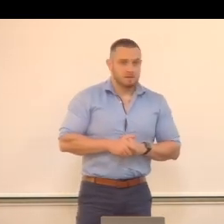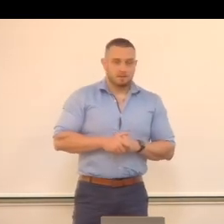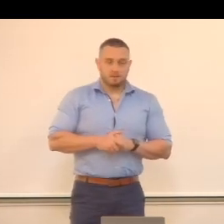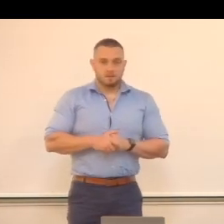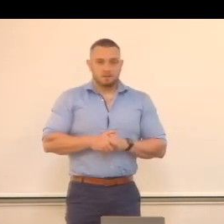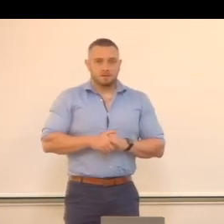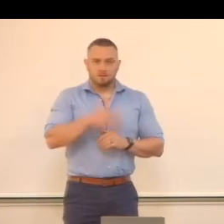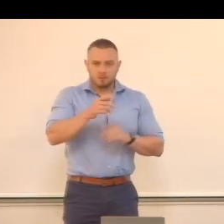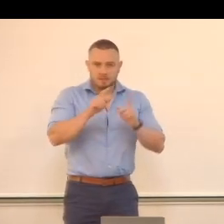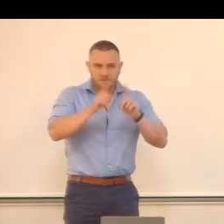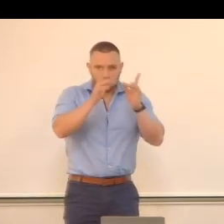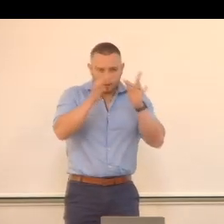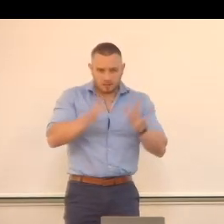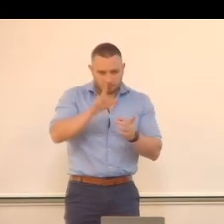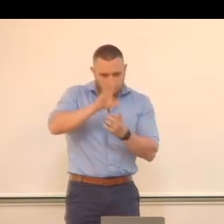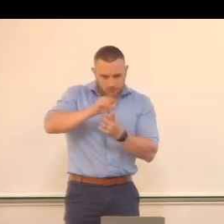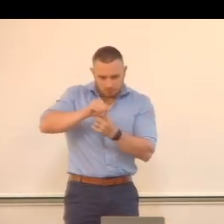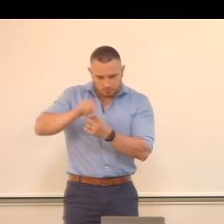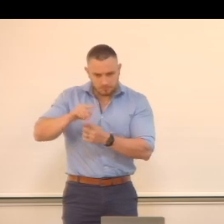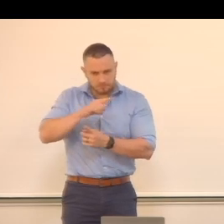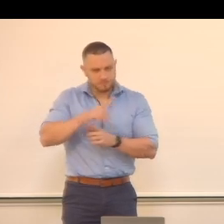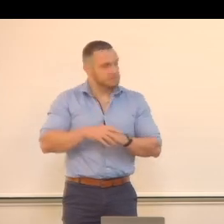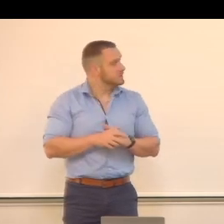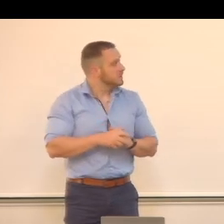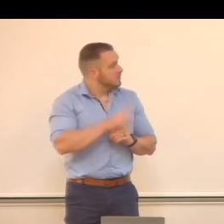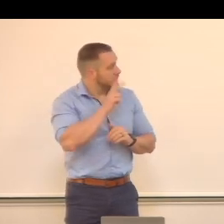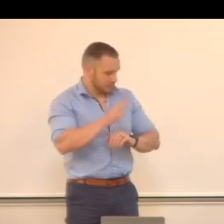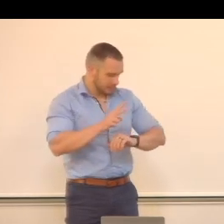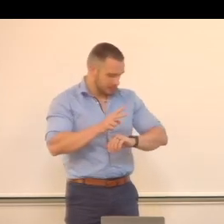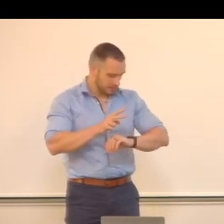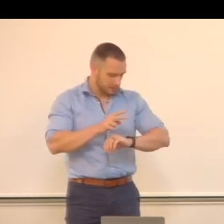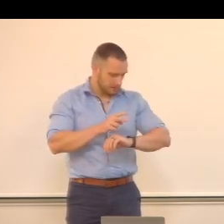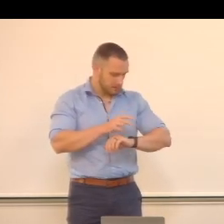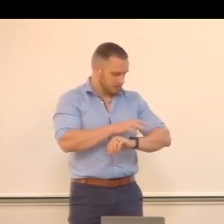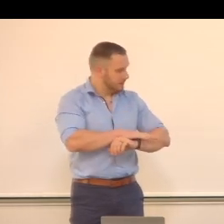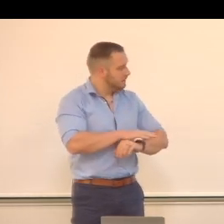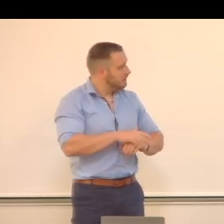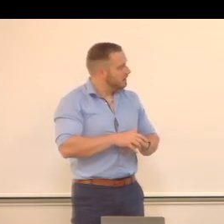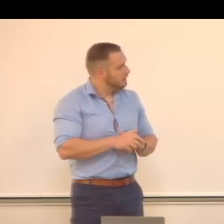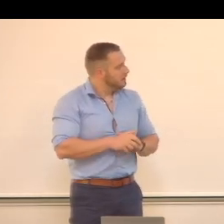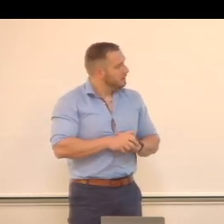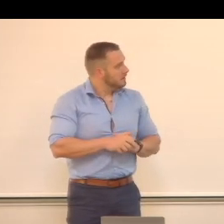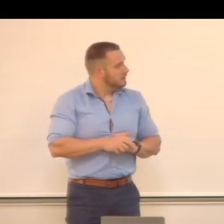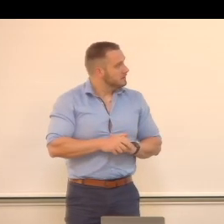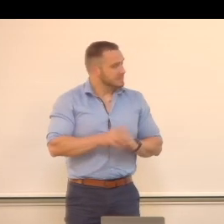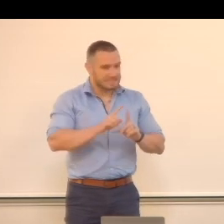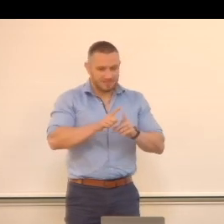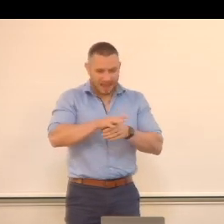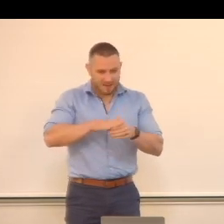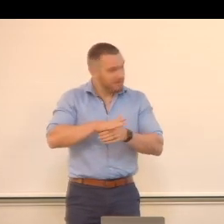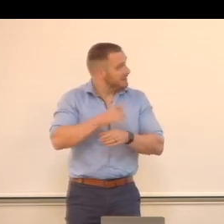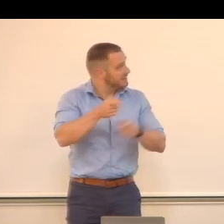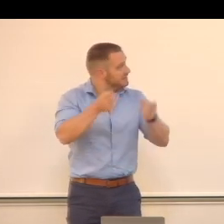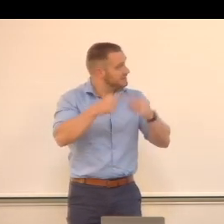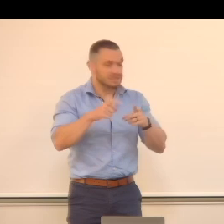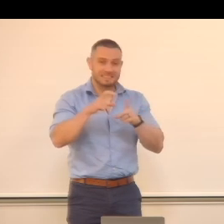JPL websites, and then you can see how the terrain, the color of the rocks, the barren regions of it, and then pictures